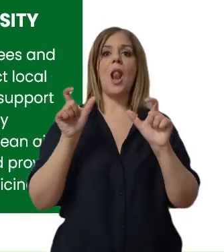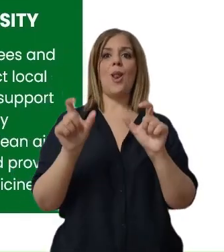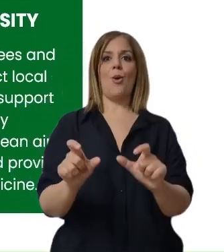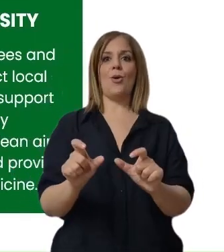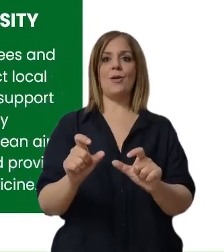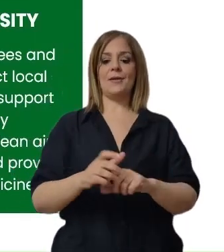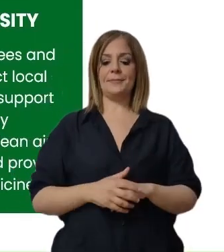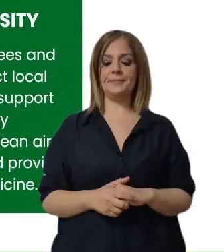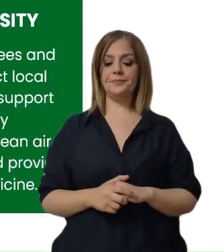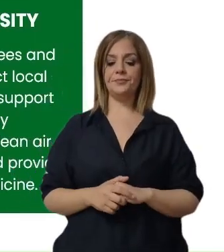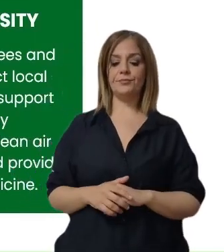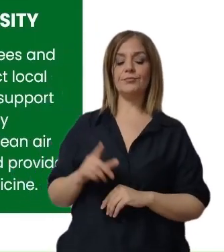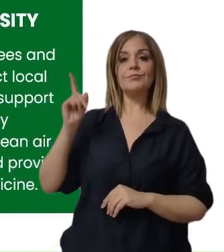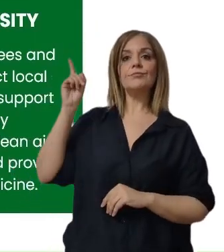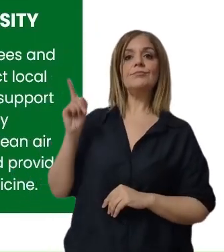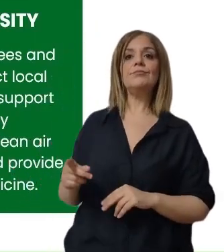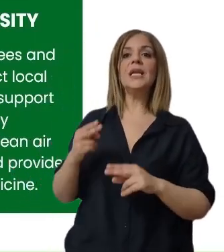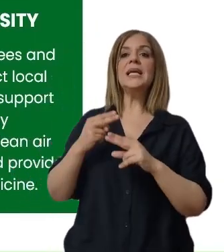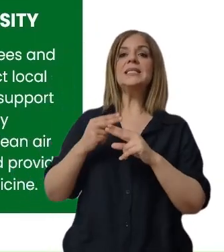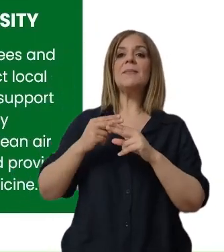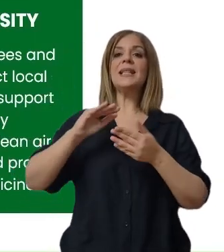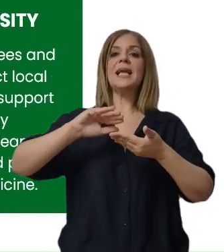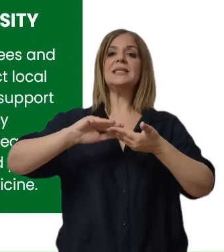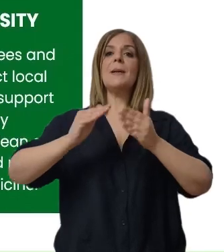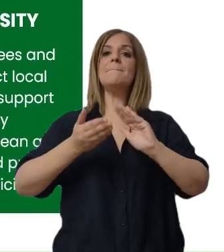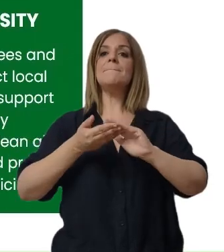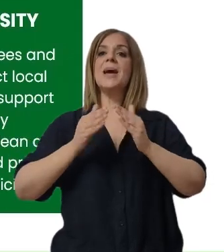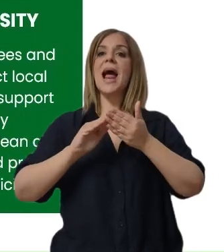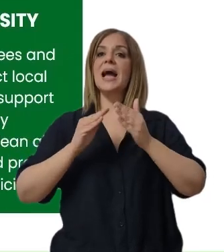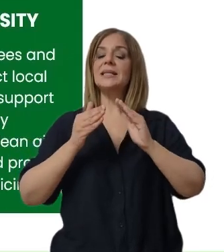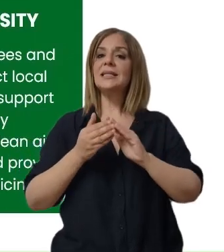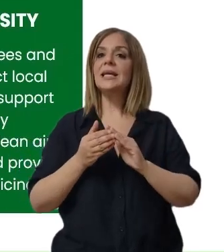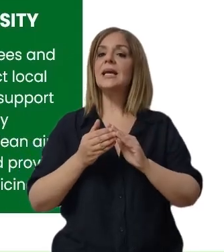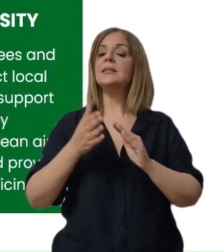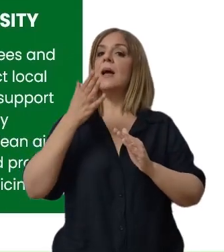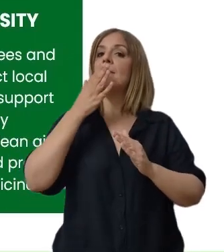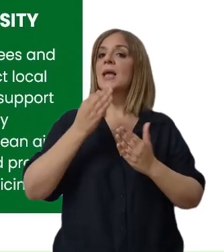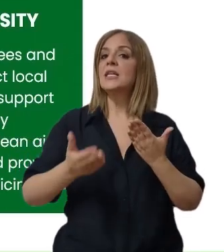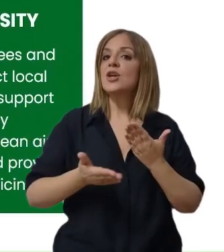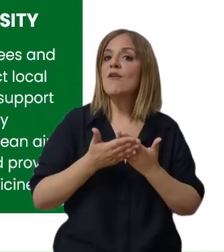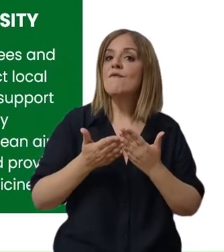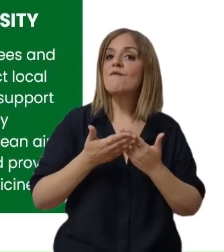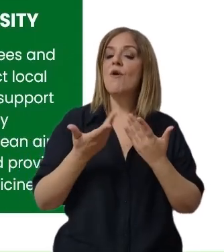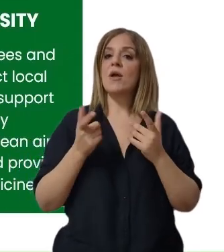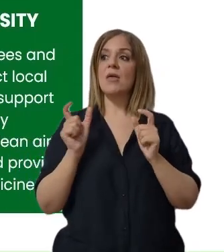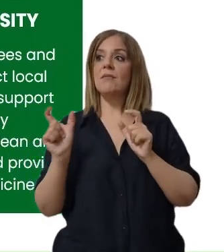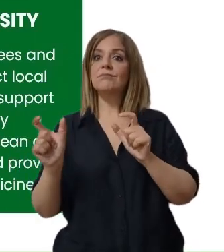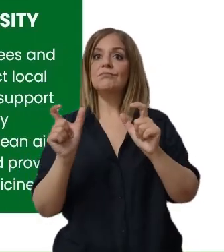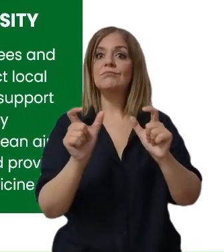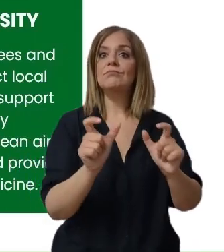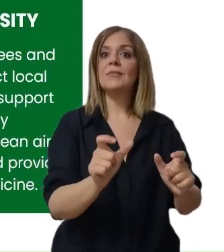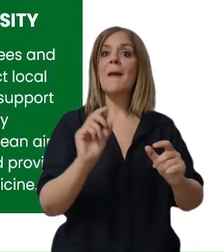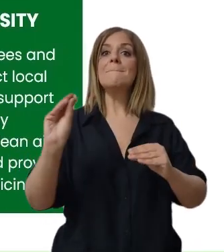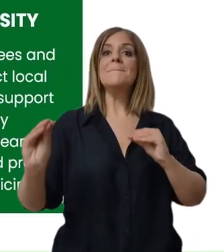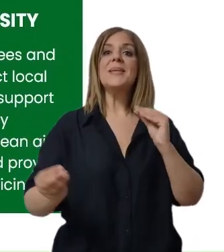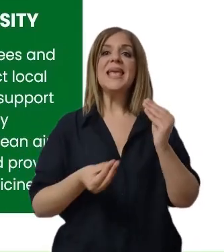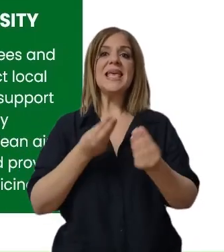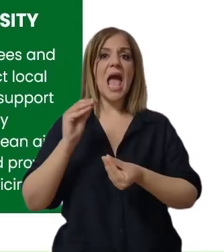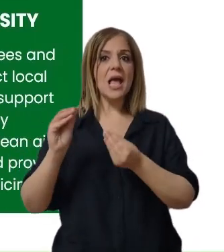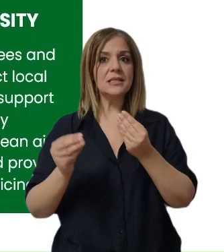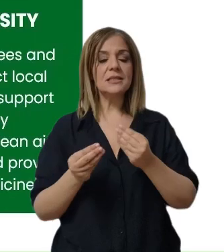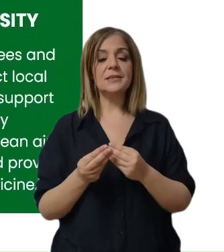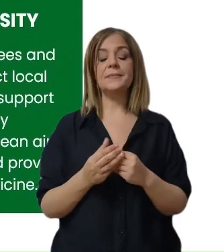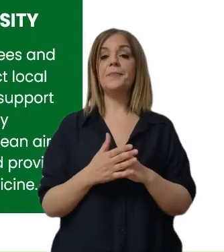have some key practices that we can do in order to reserve and conserve our resources.